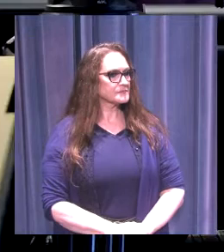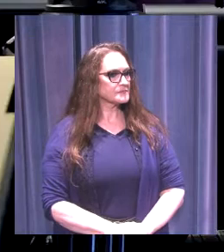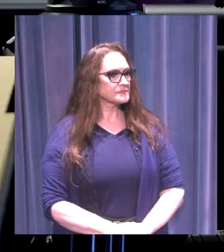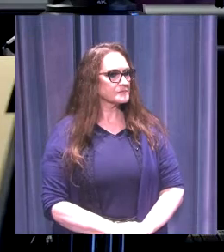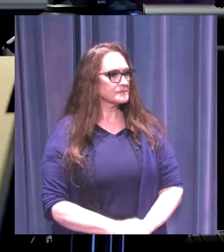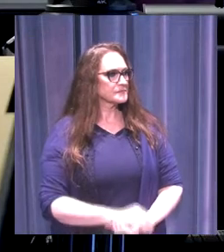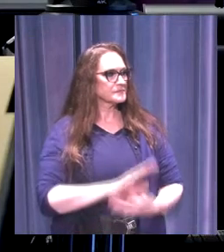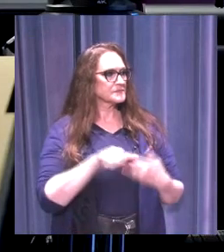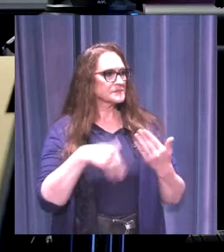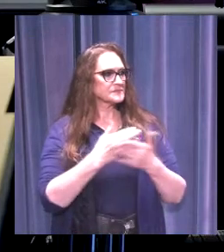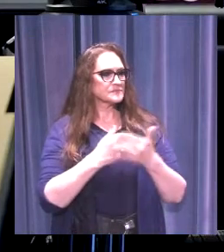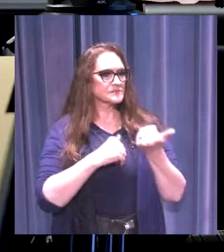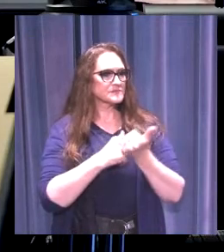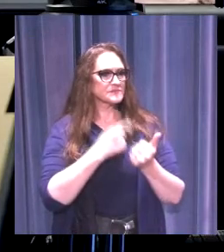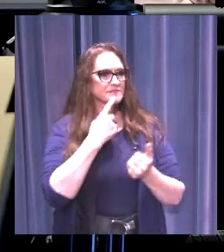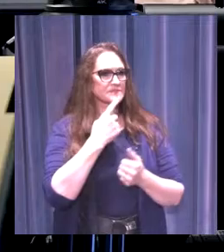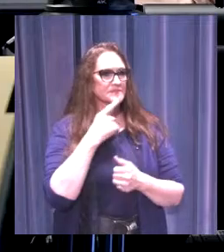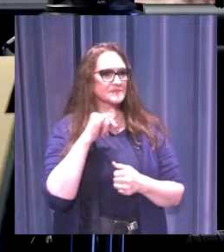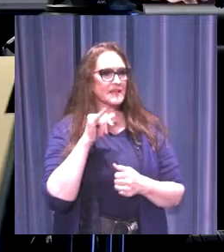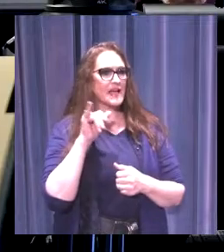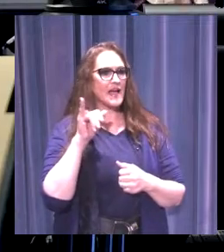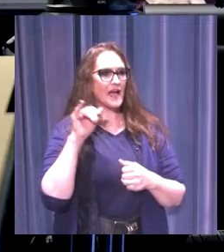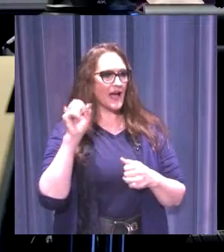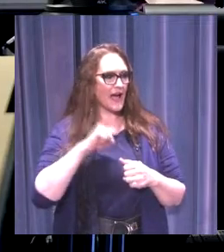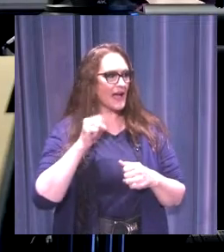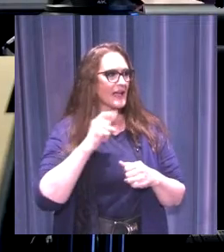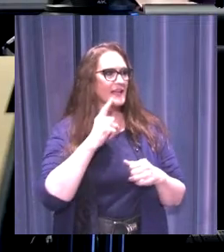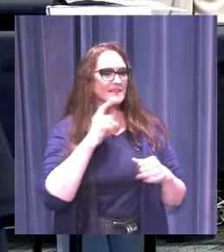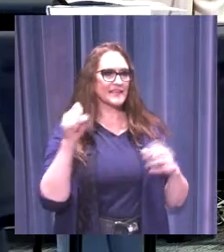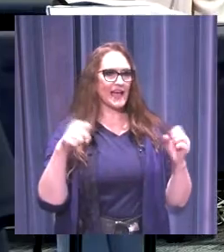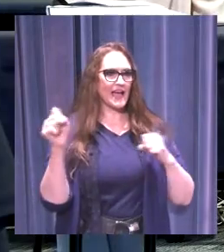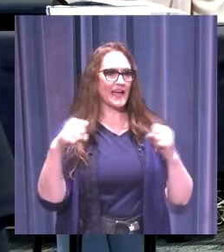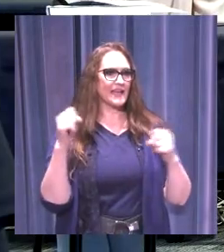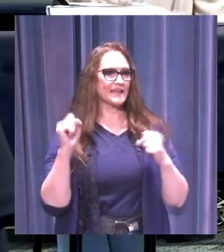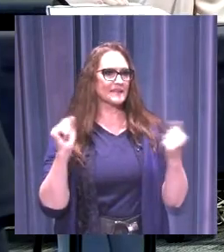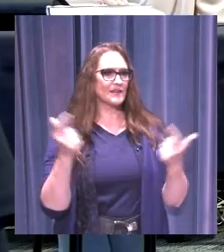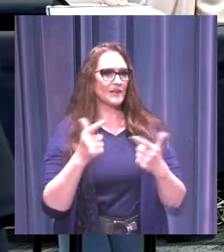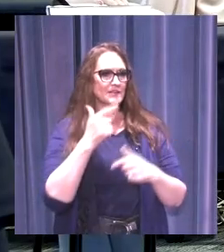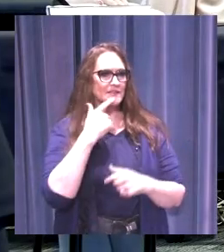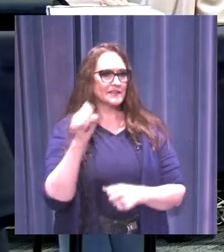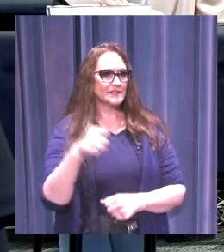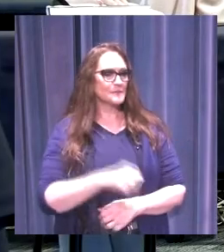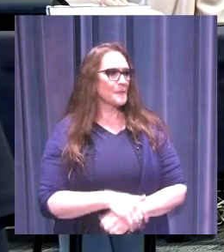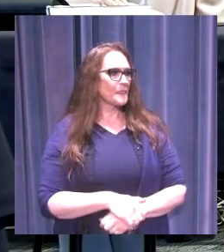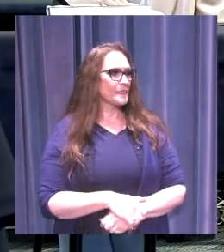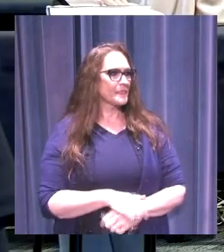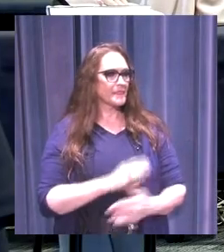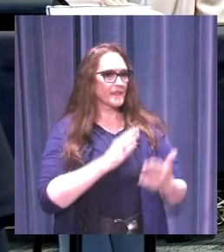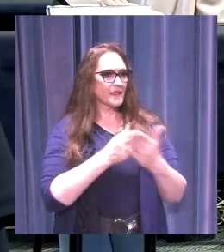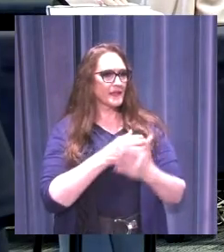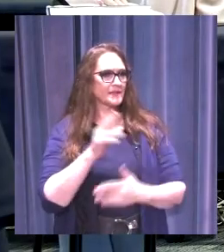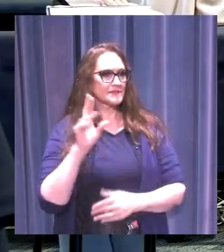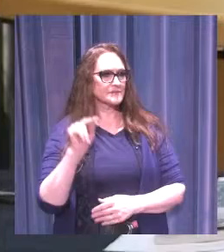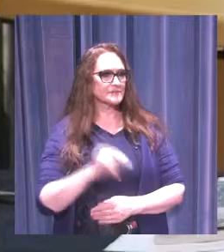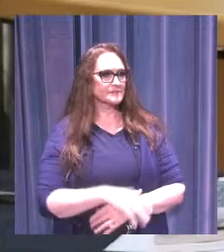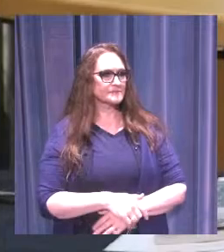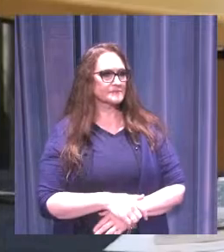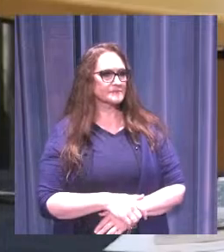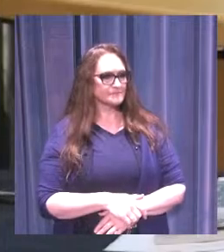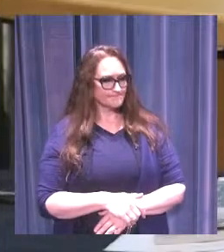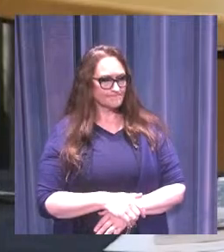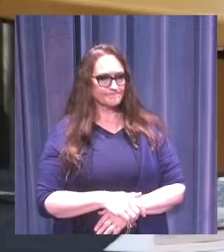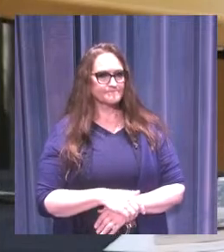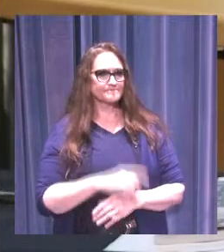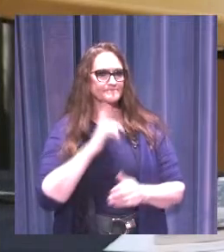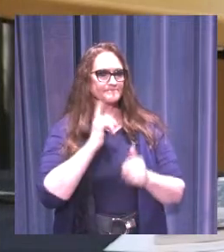All those in favor signify by saying aye. Aye. Aye. Aye. Aye. All those opposed, nay. The ayes have